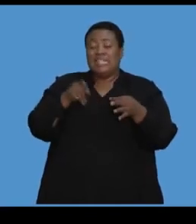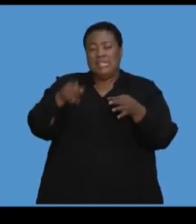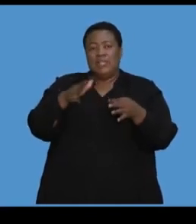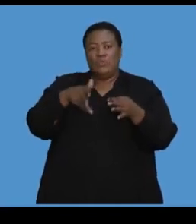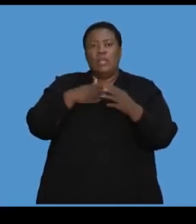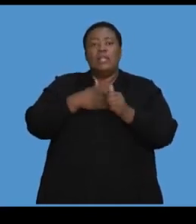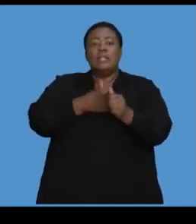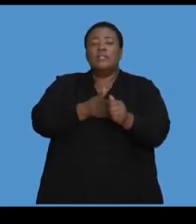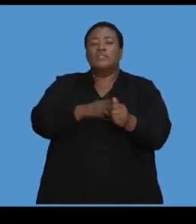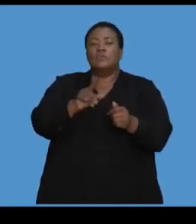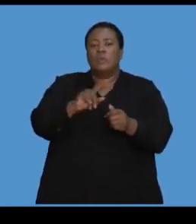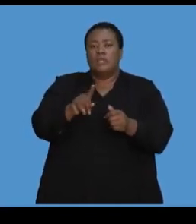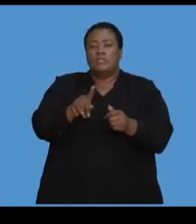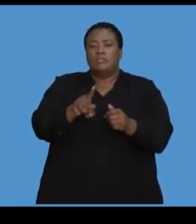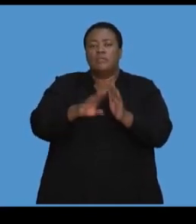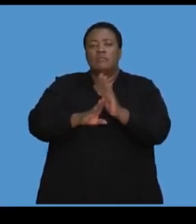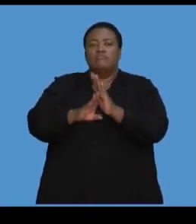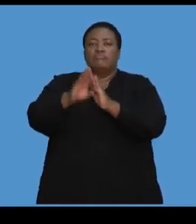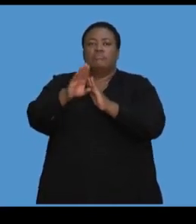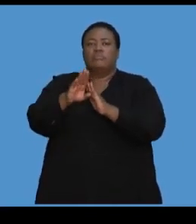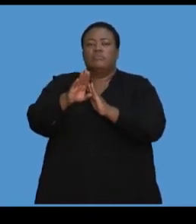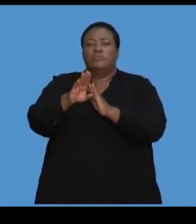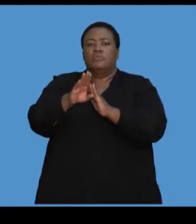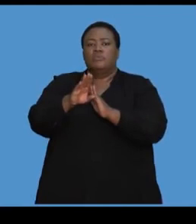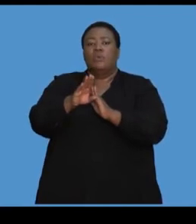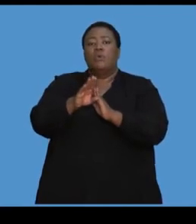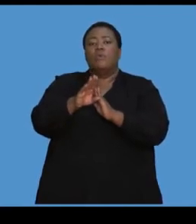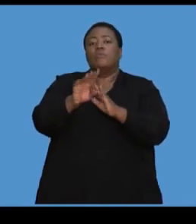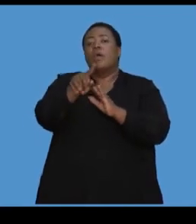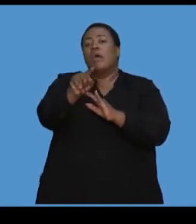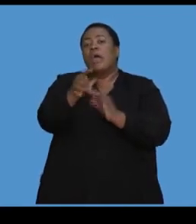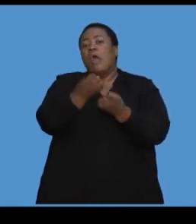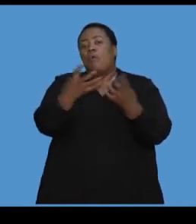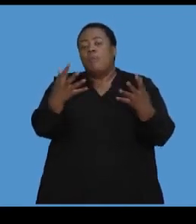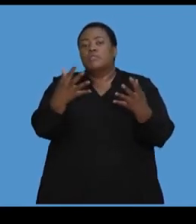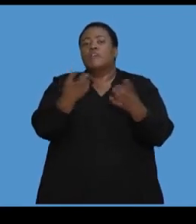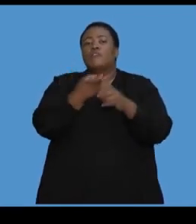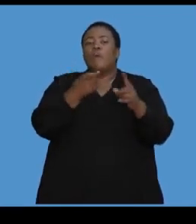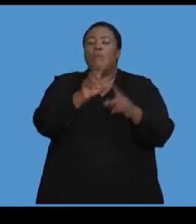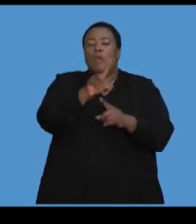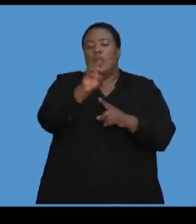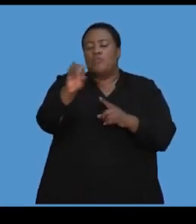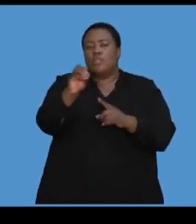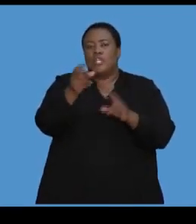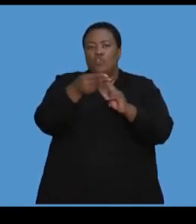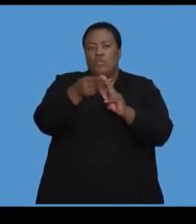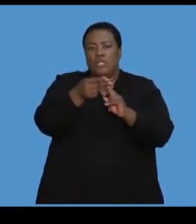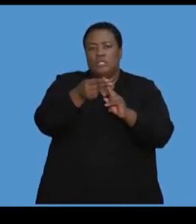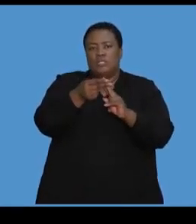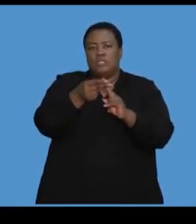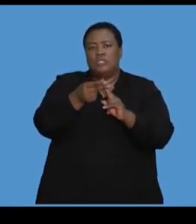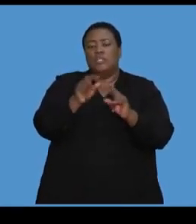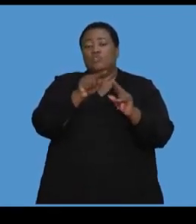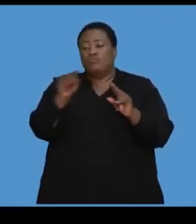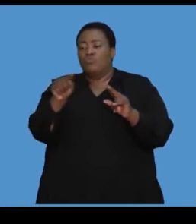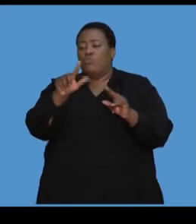you need to explain to say this will lead to an increase in the quantity supplied of the yen from 100 units